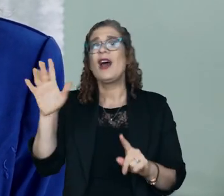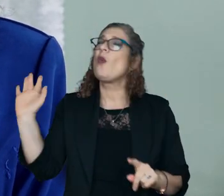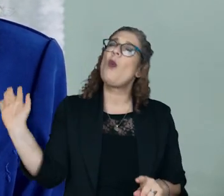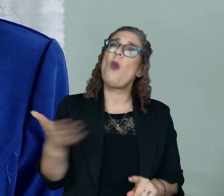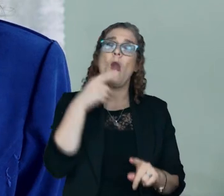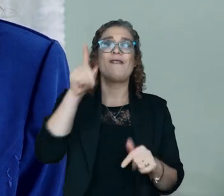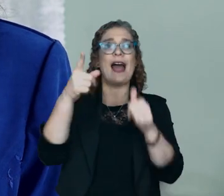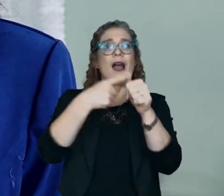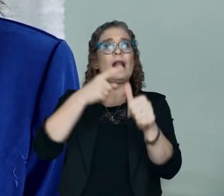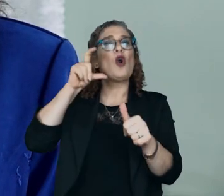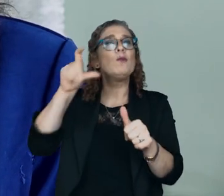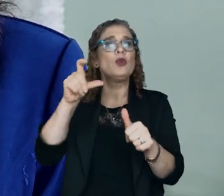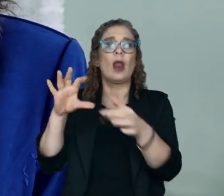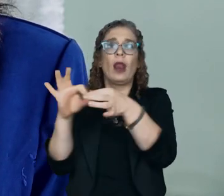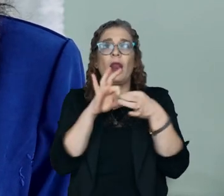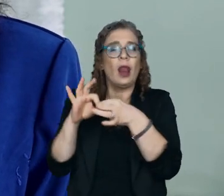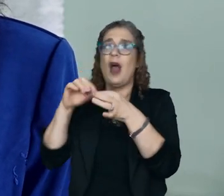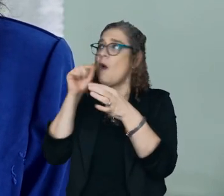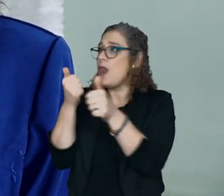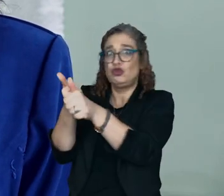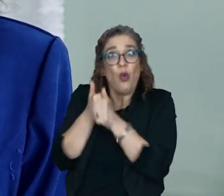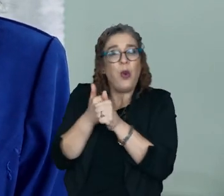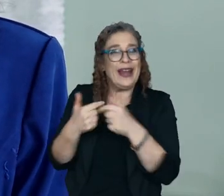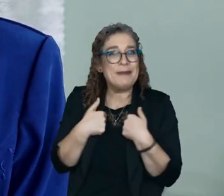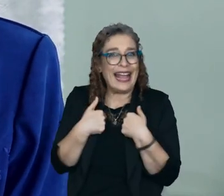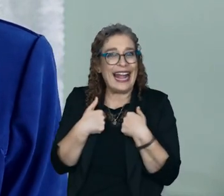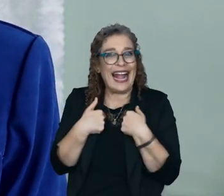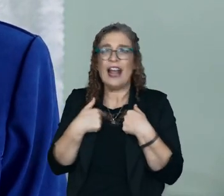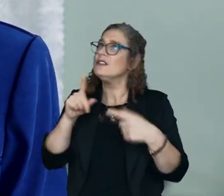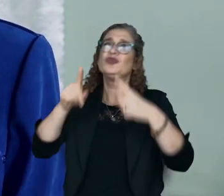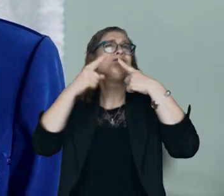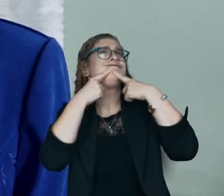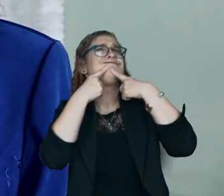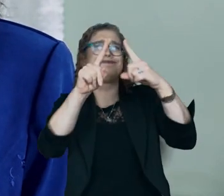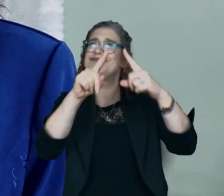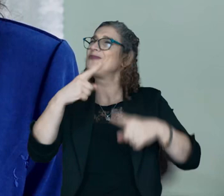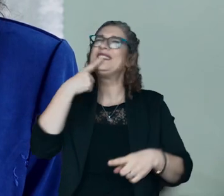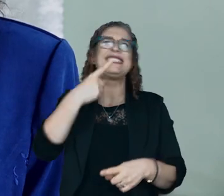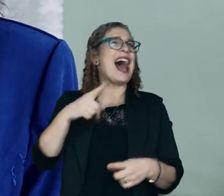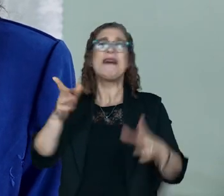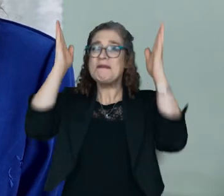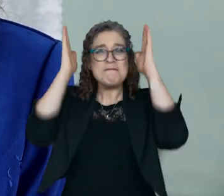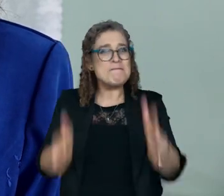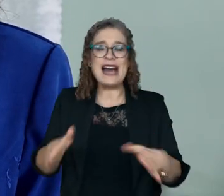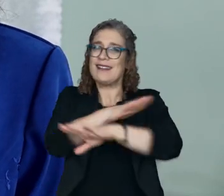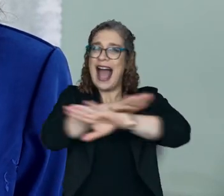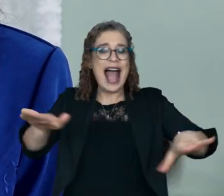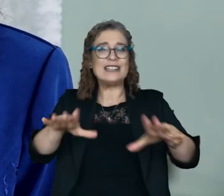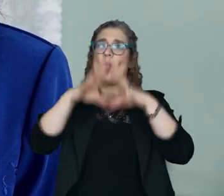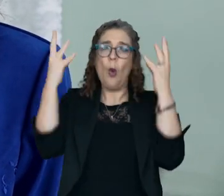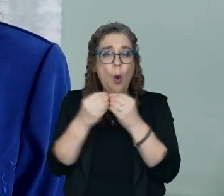Communion would join me in the call for an end to all forms